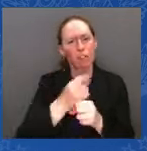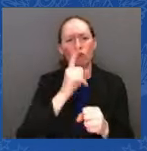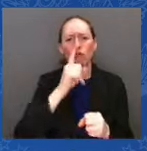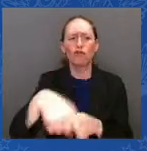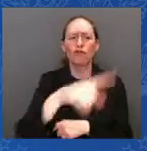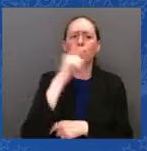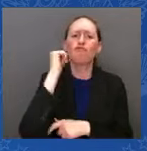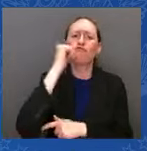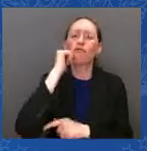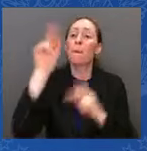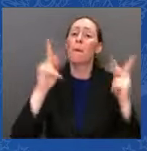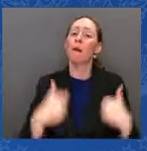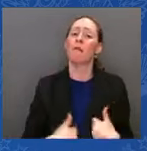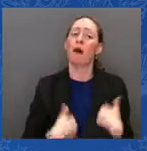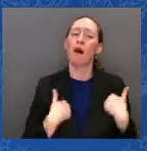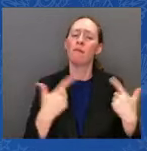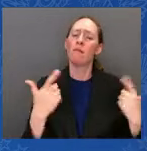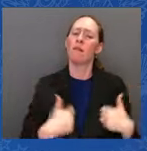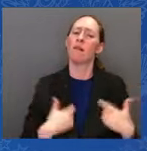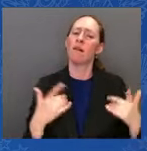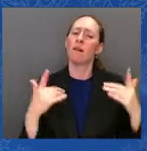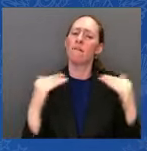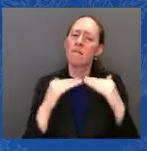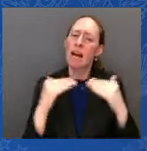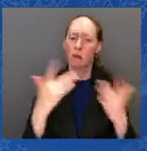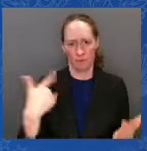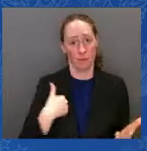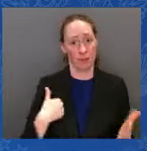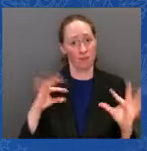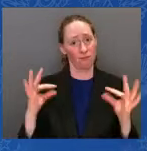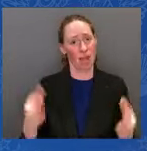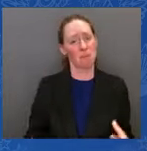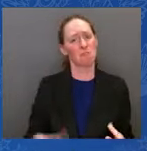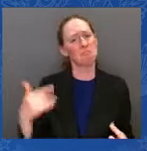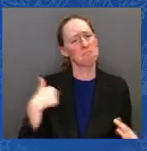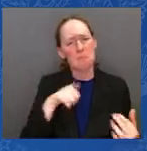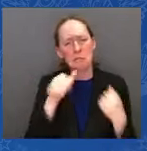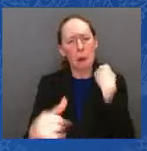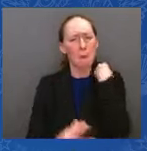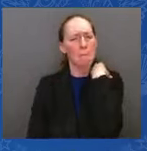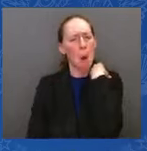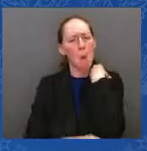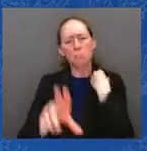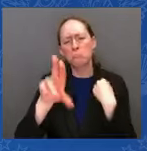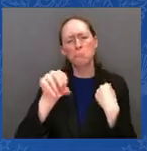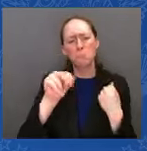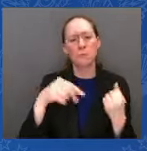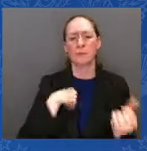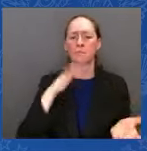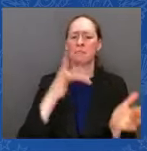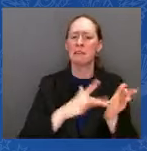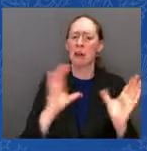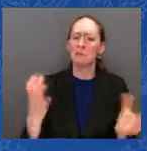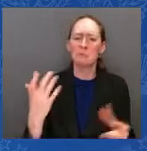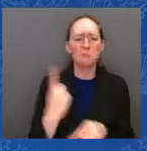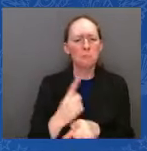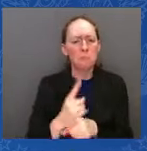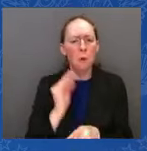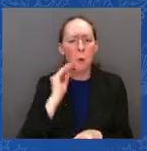a family that was a typical, we weren't poor. Typical middle-class family. My dad, we lived in a three-bedroom split-level home in a